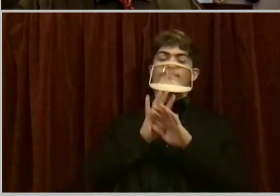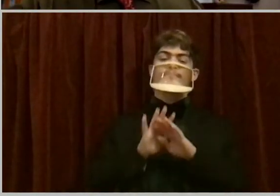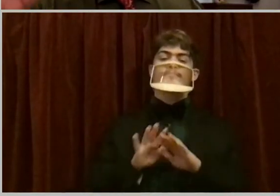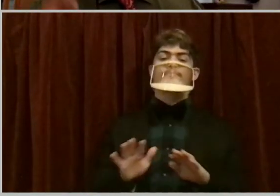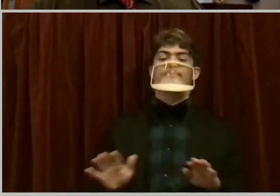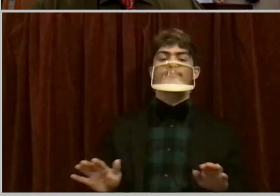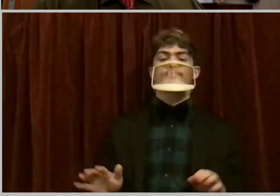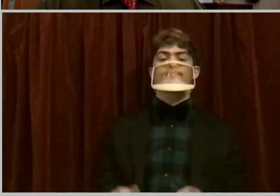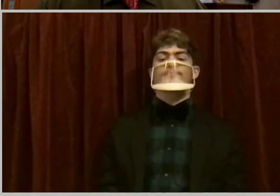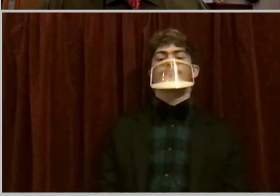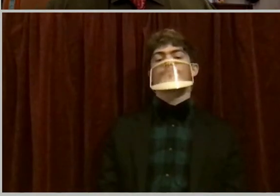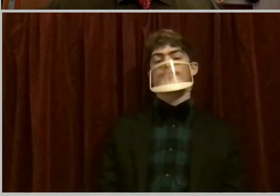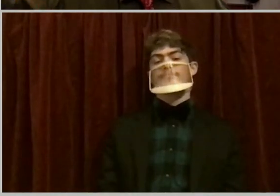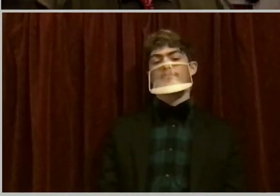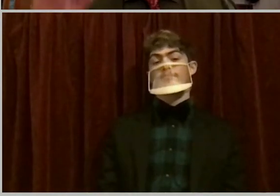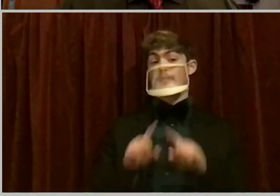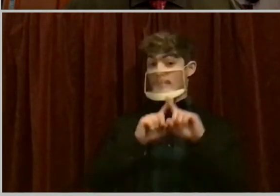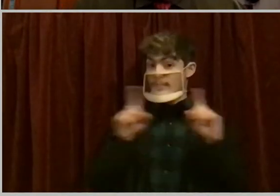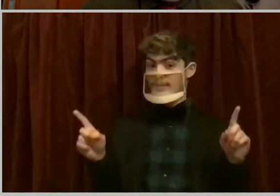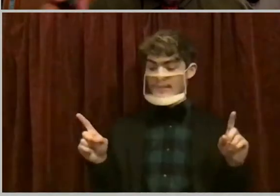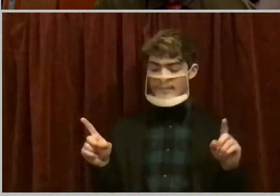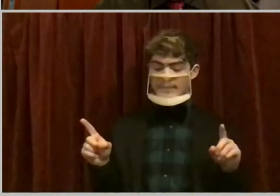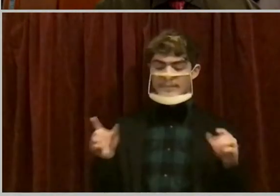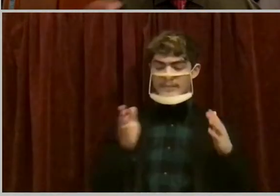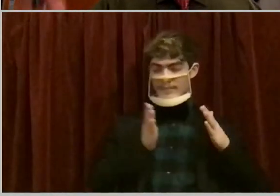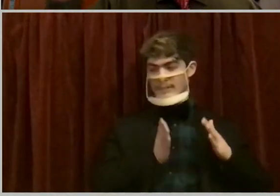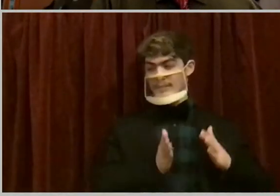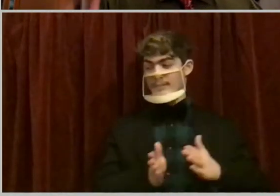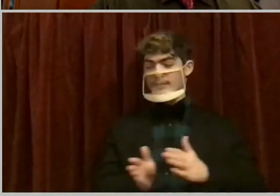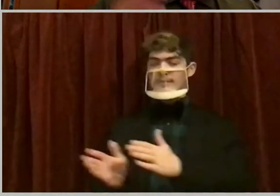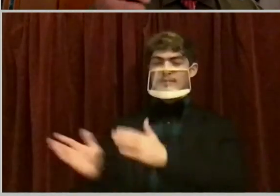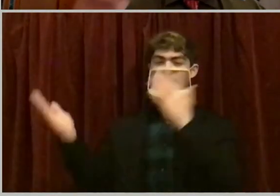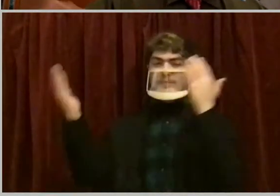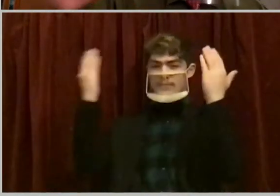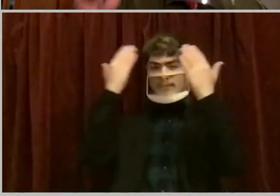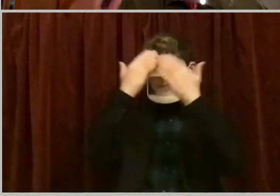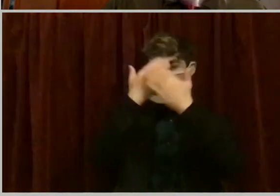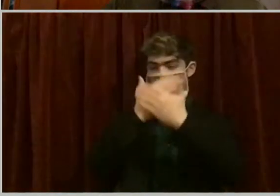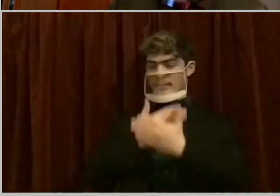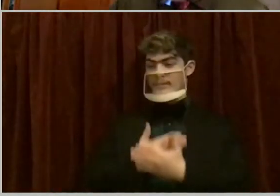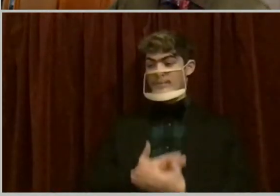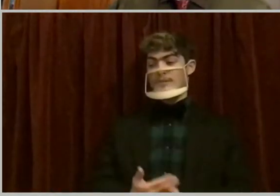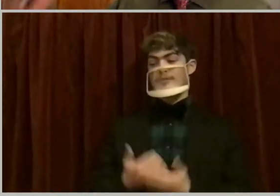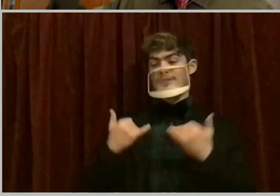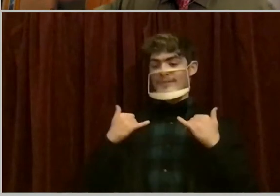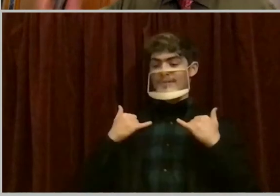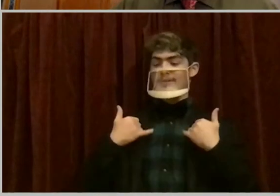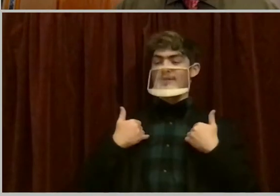stars go by. Yet in thy dark street